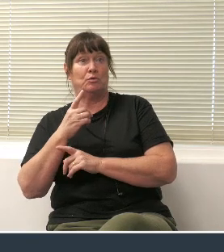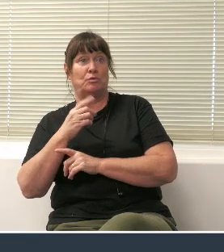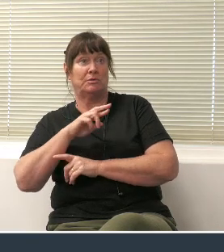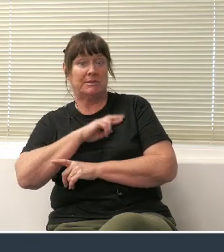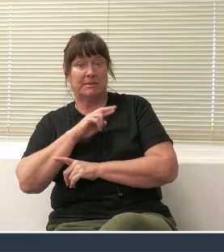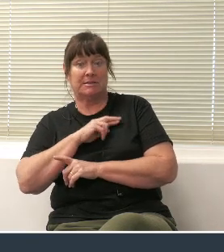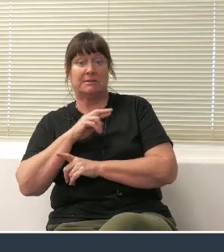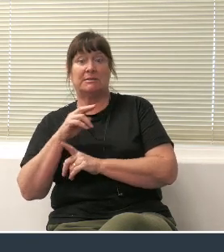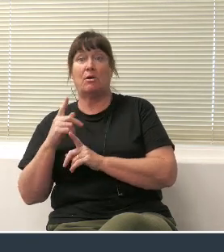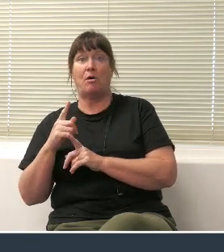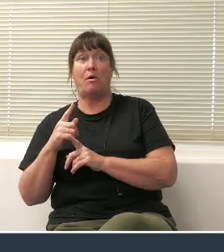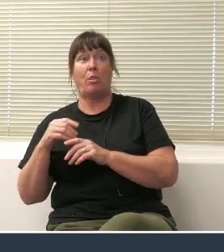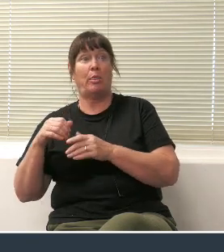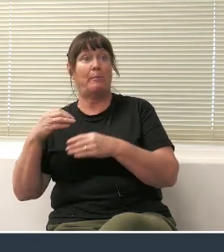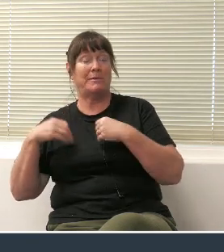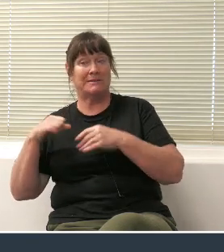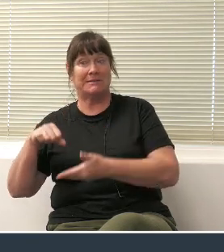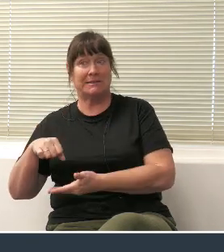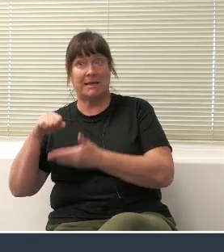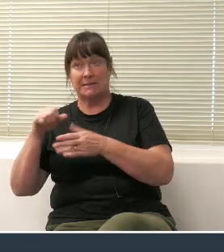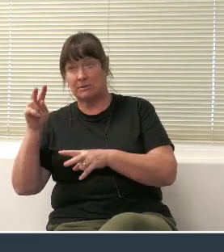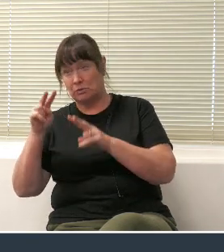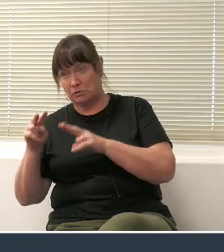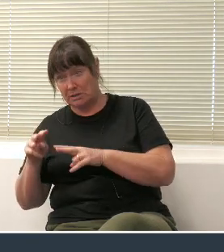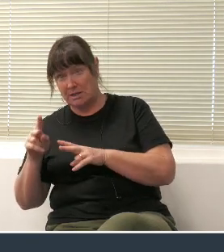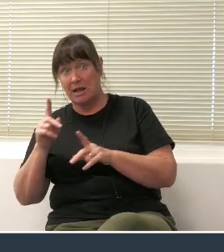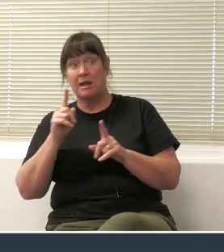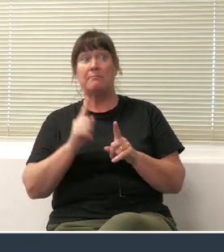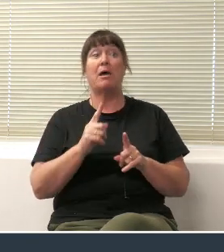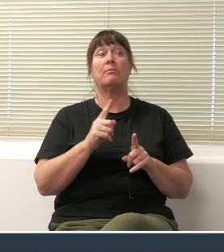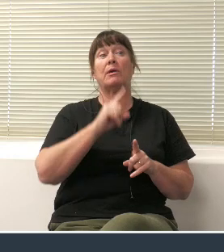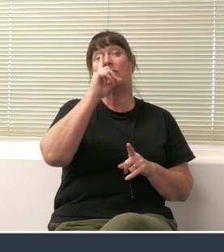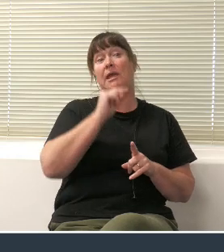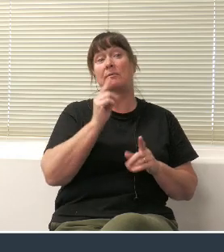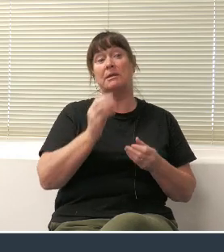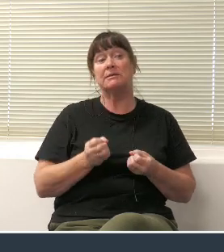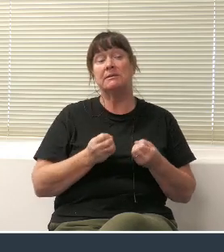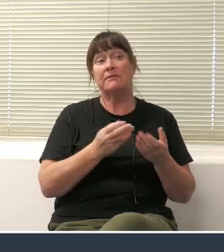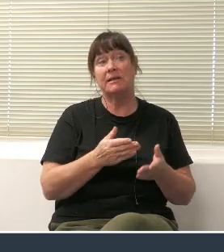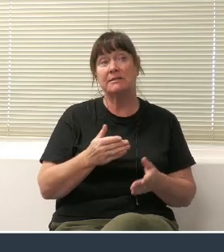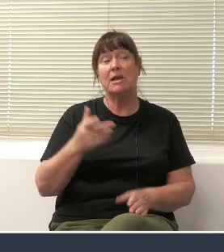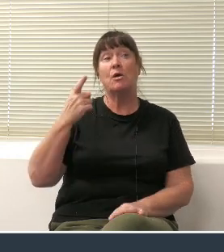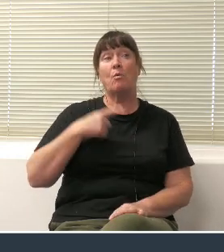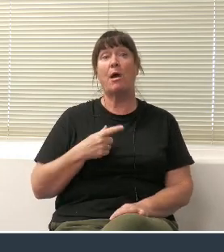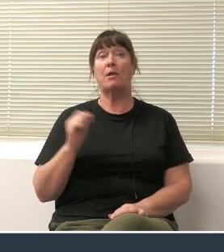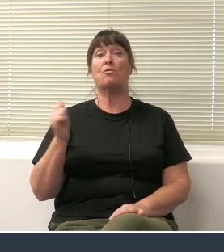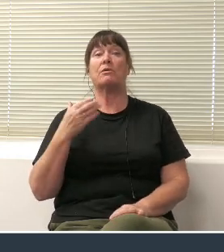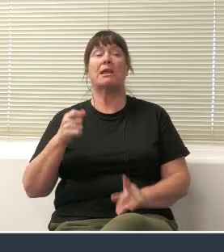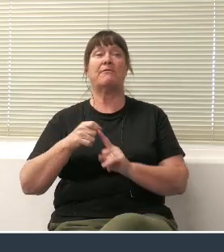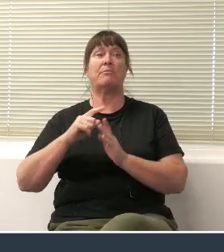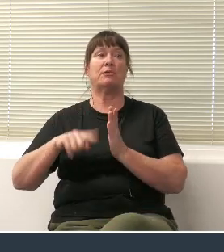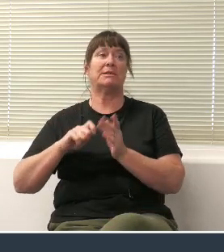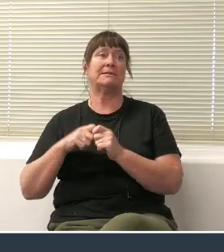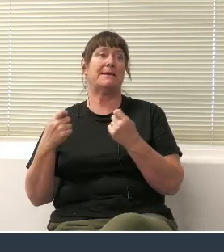business case, that we have the capability to deliver this because we already have a project team in